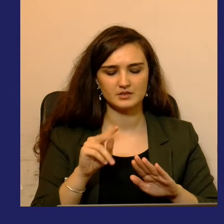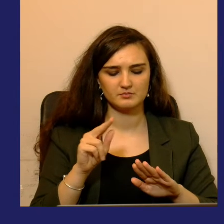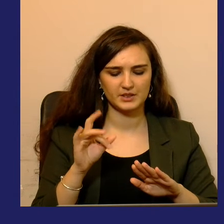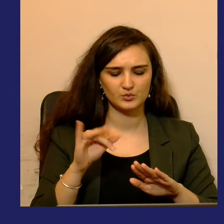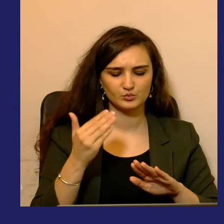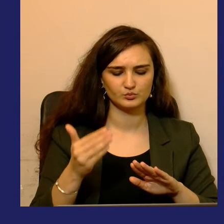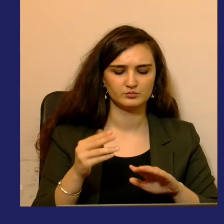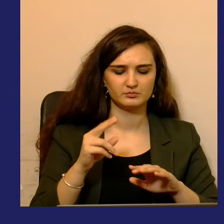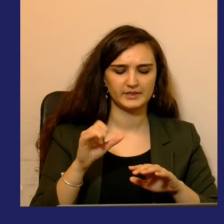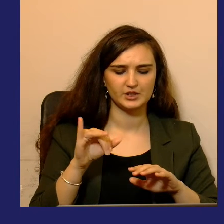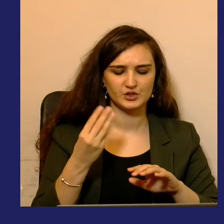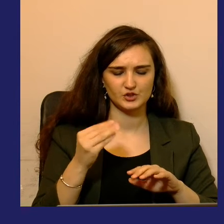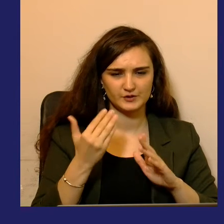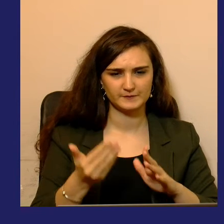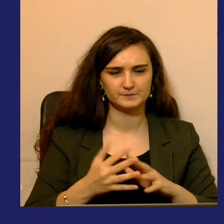Venezuela,